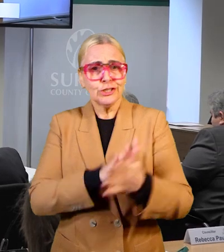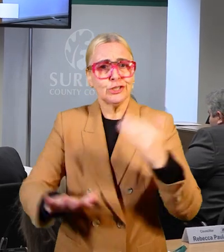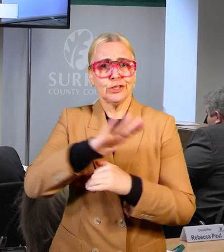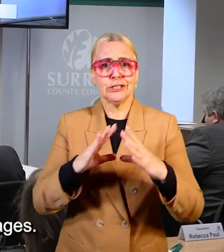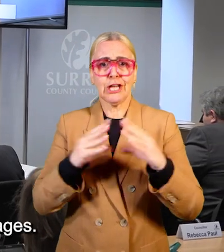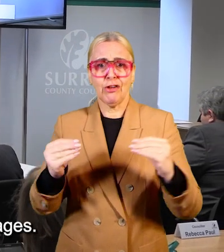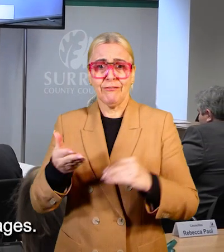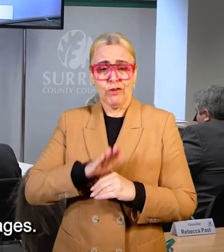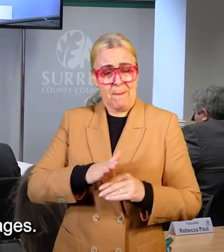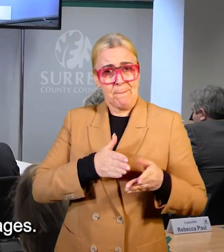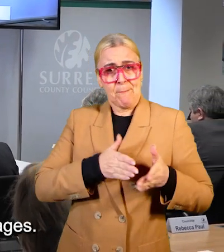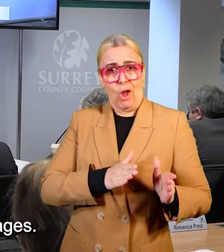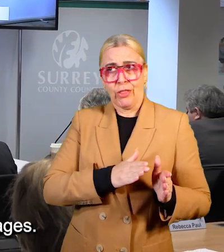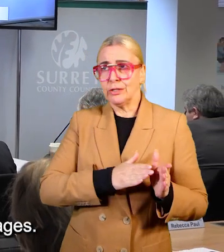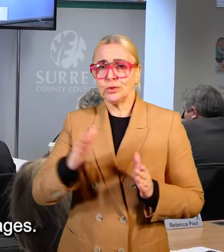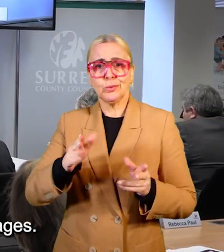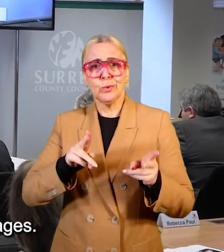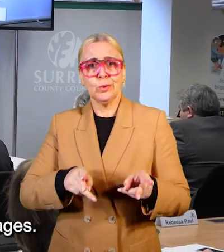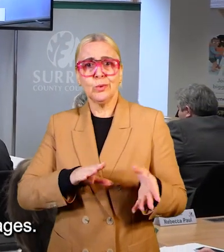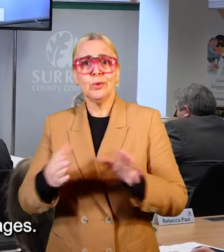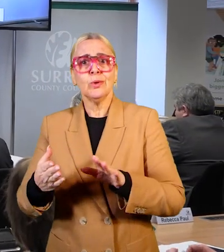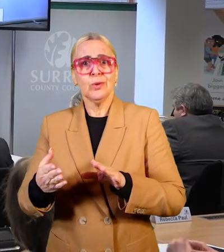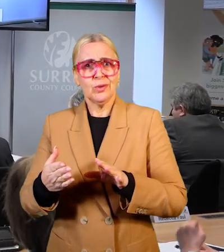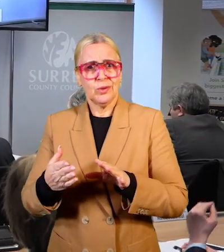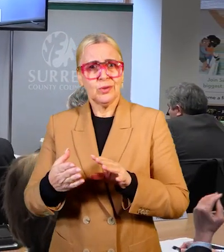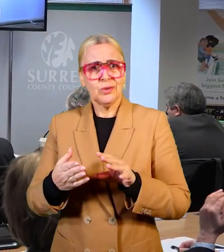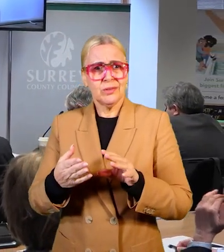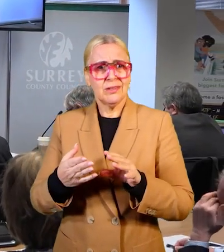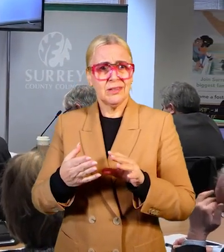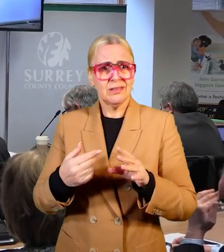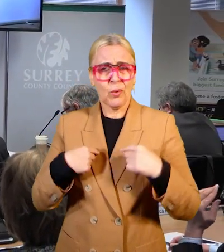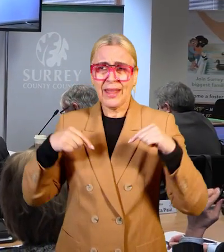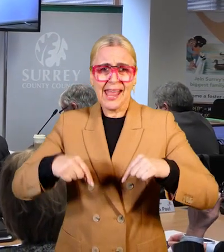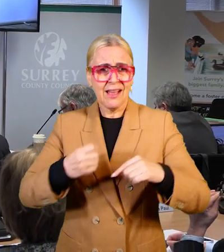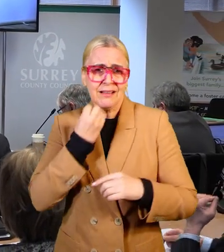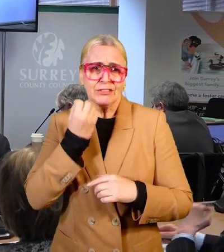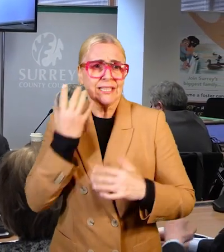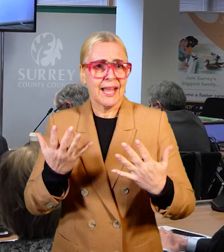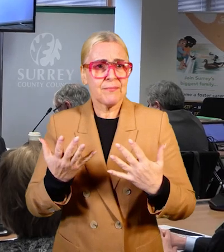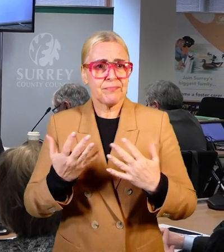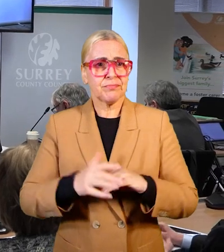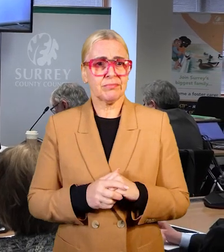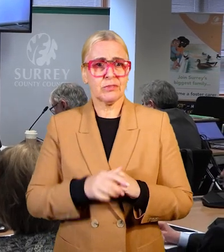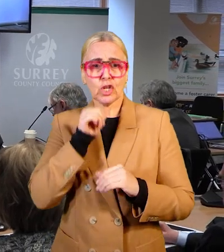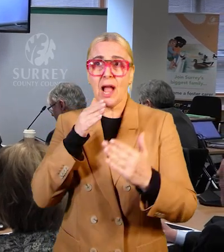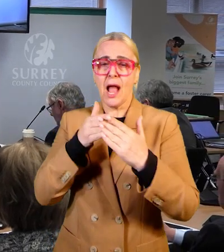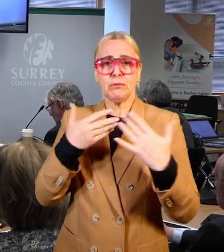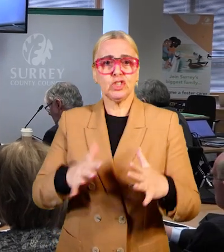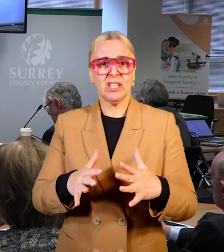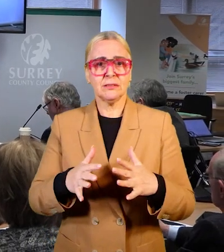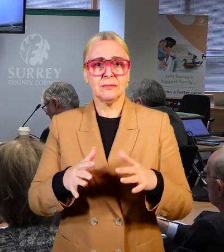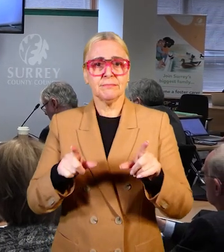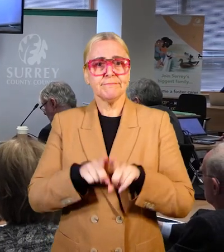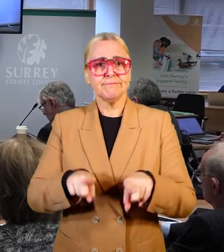system, and registering births, deaths and marriages. We are here every single day from cradle to grave